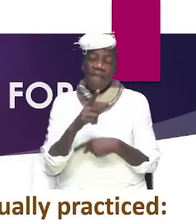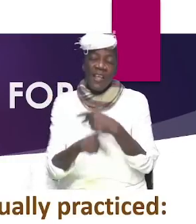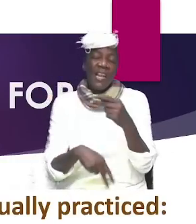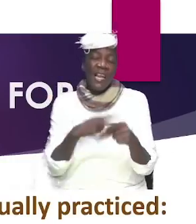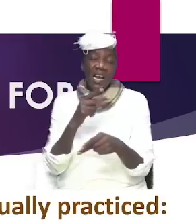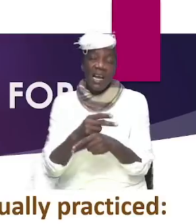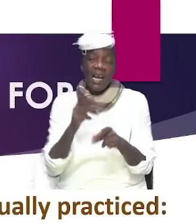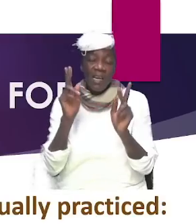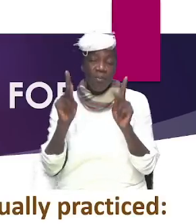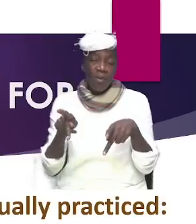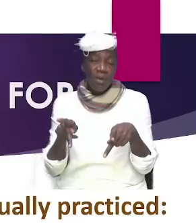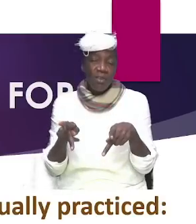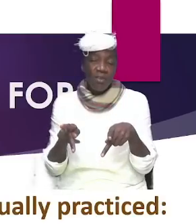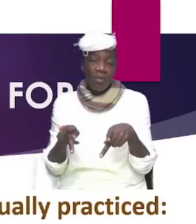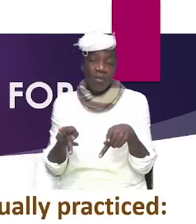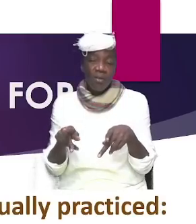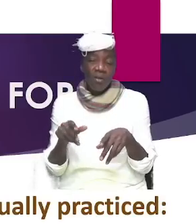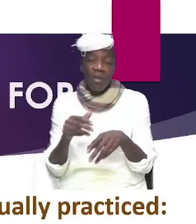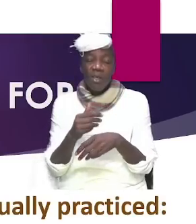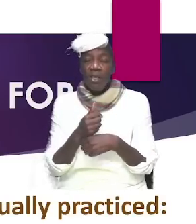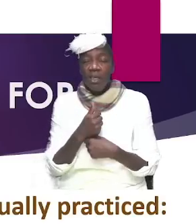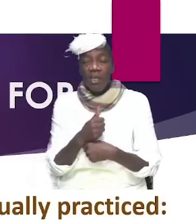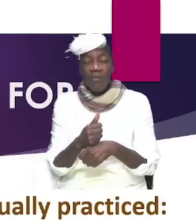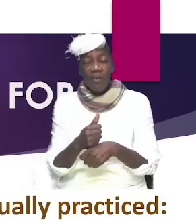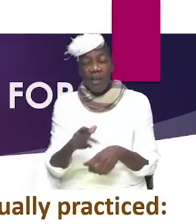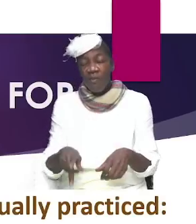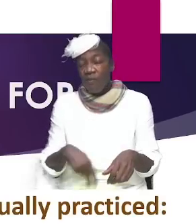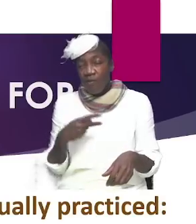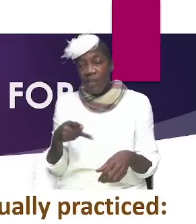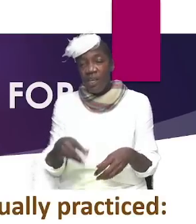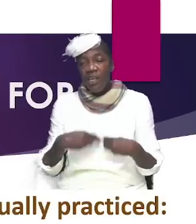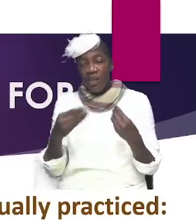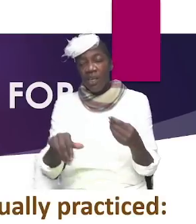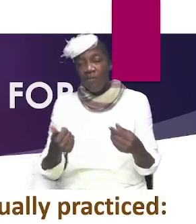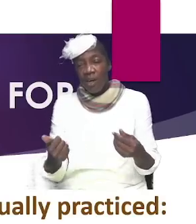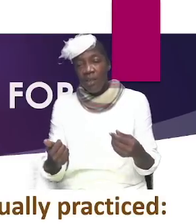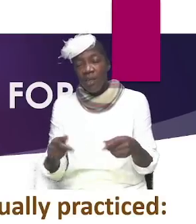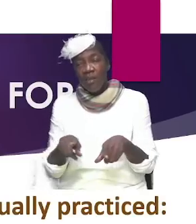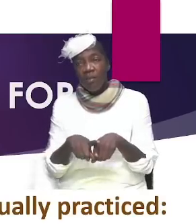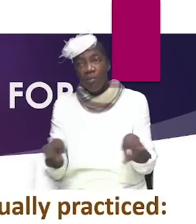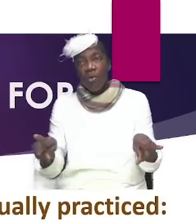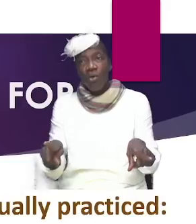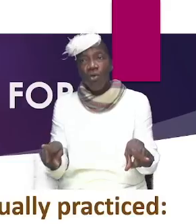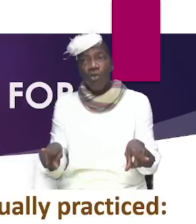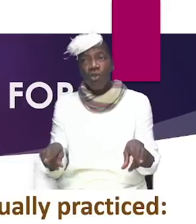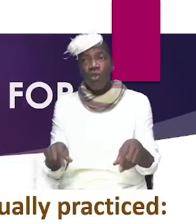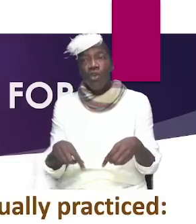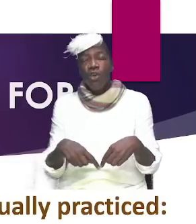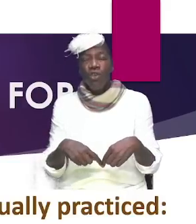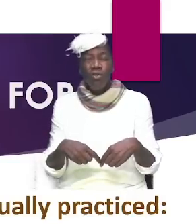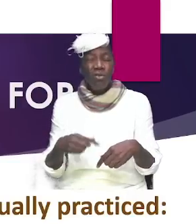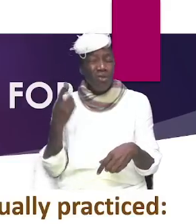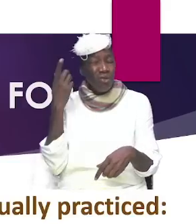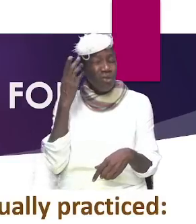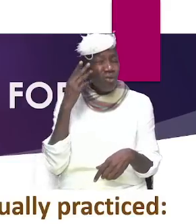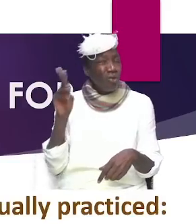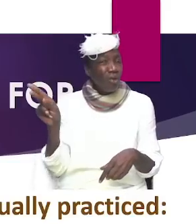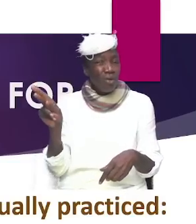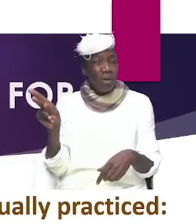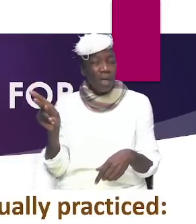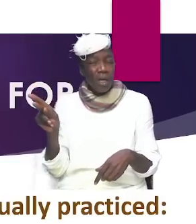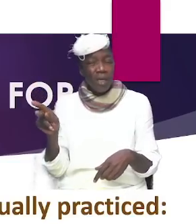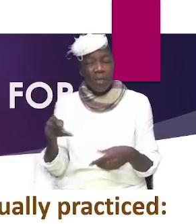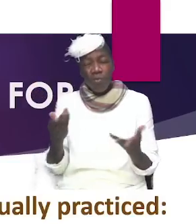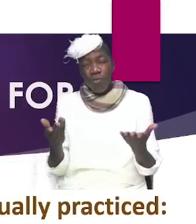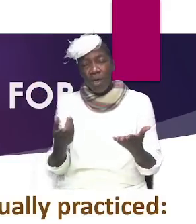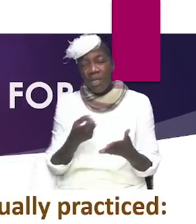person. And if it allows you to feel that way so you can give to others, so be it. But don't look at the gratification that you get. Look at what it